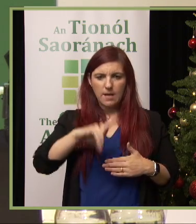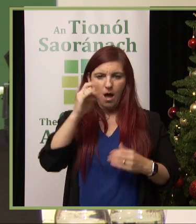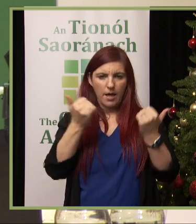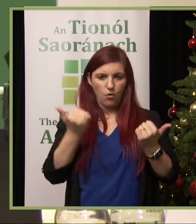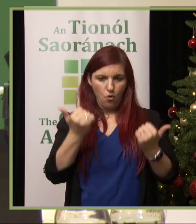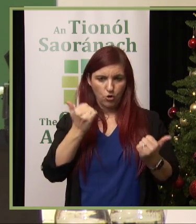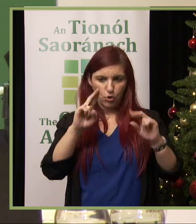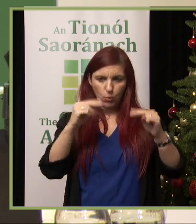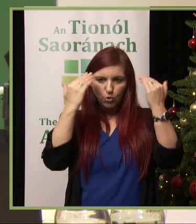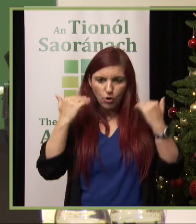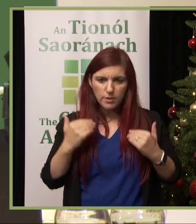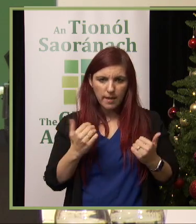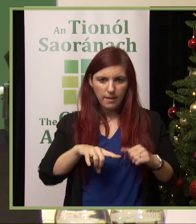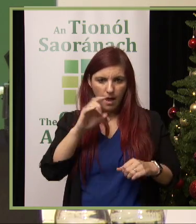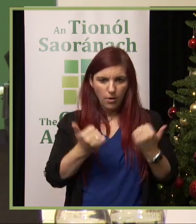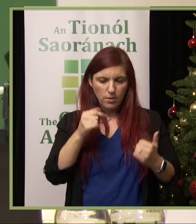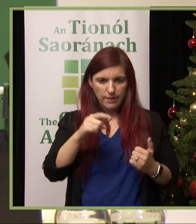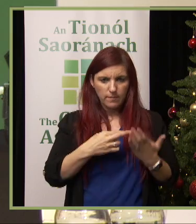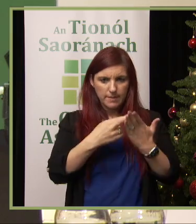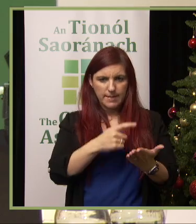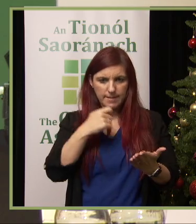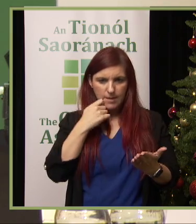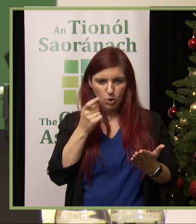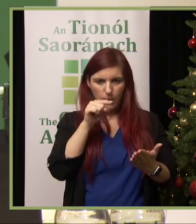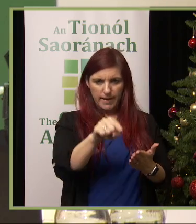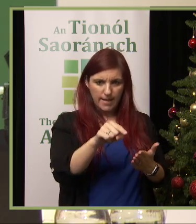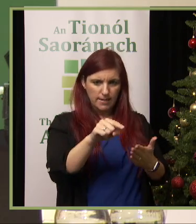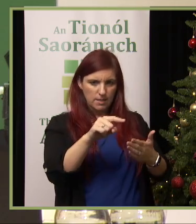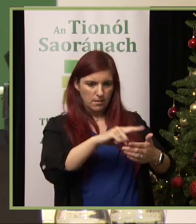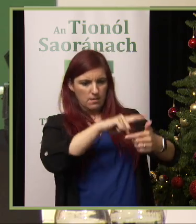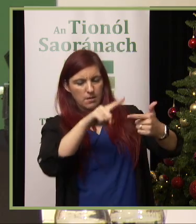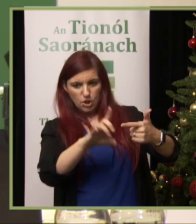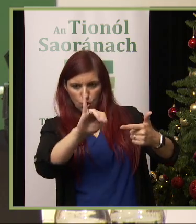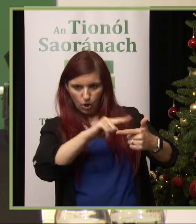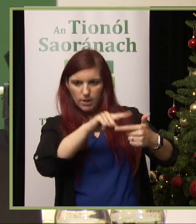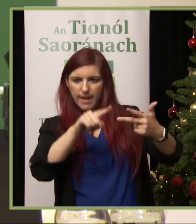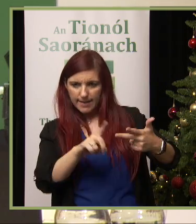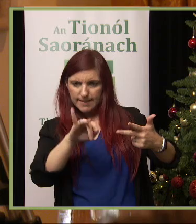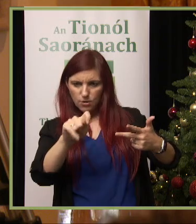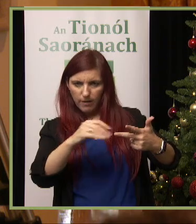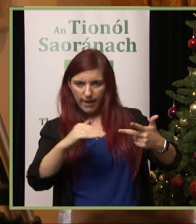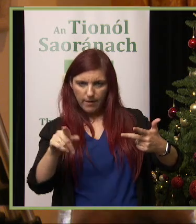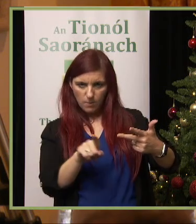now, this recommendation is saying do this at circuit and district level